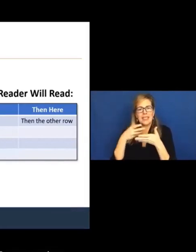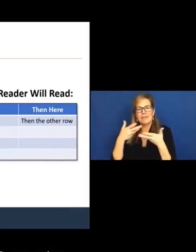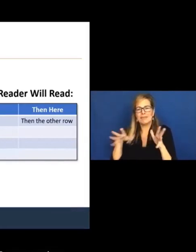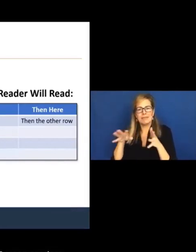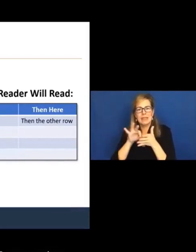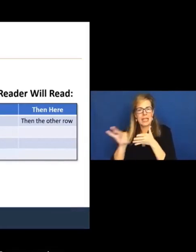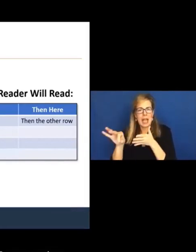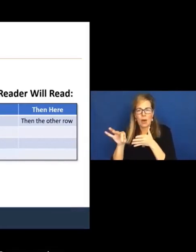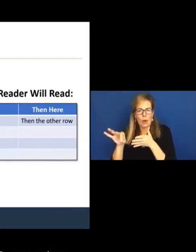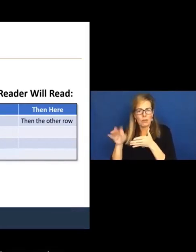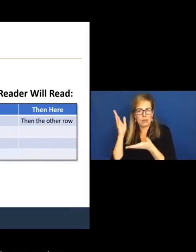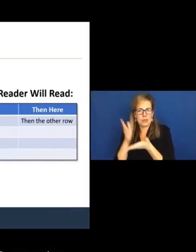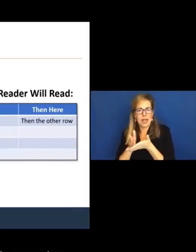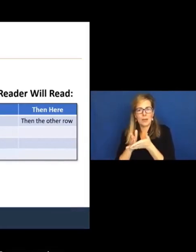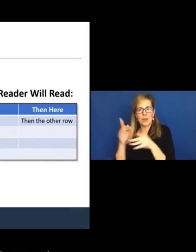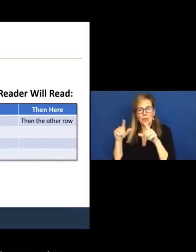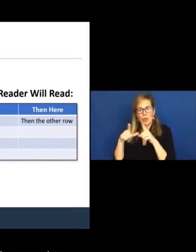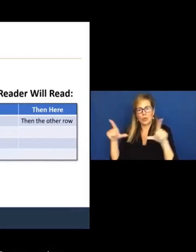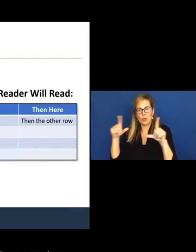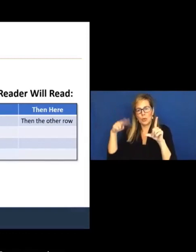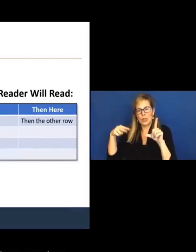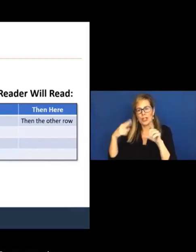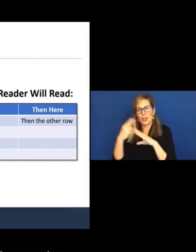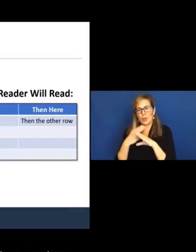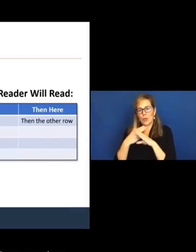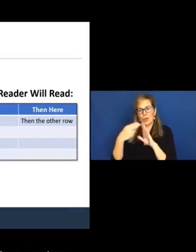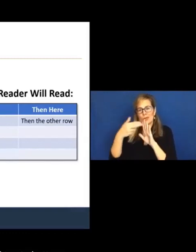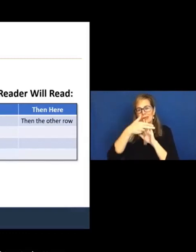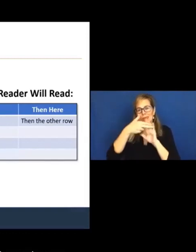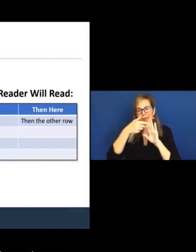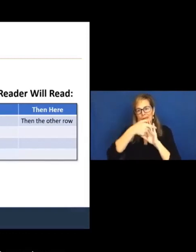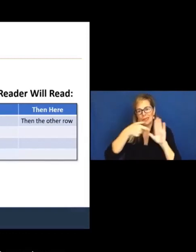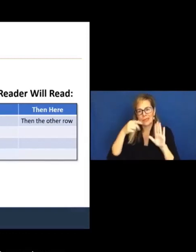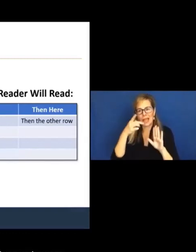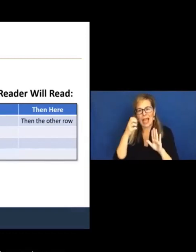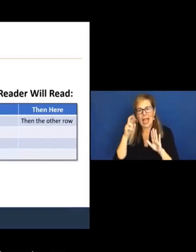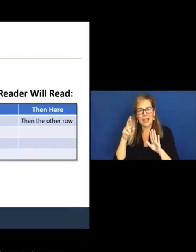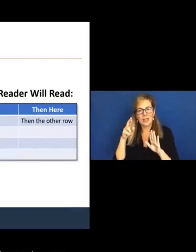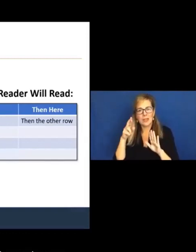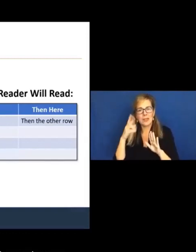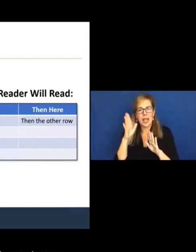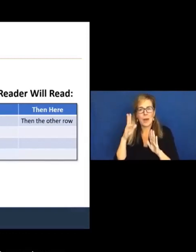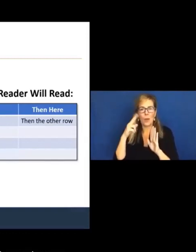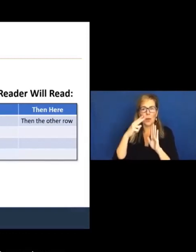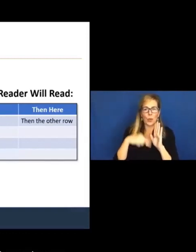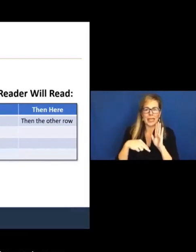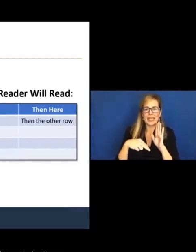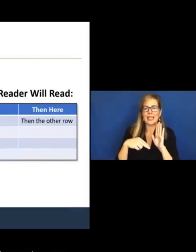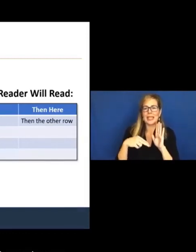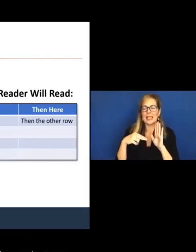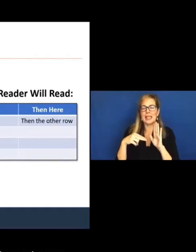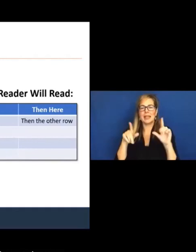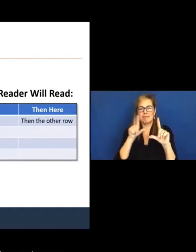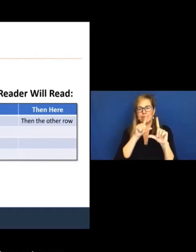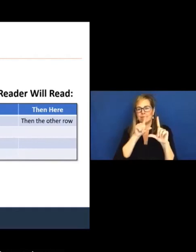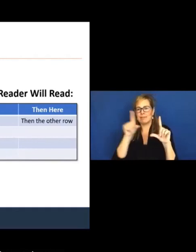way. So screen readers also use headers to navigate and will read tables from left to right and top to bottom.